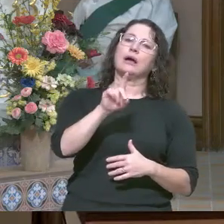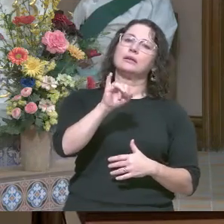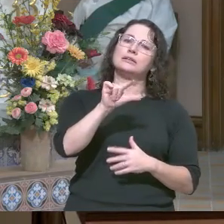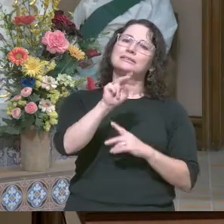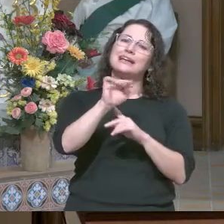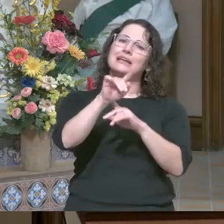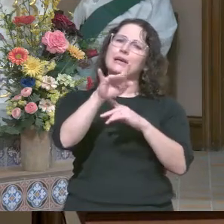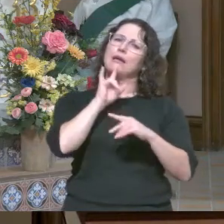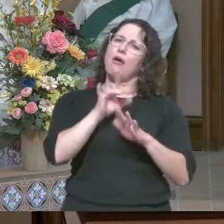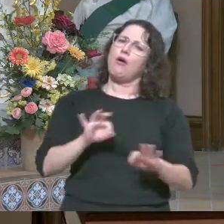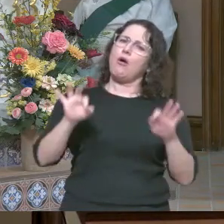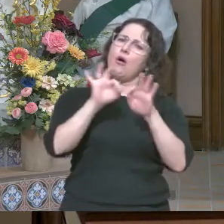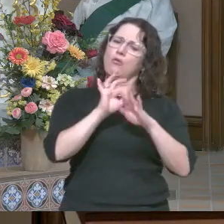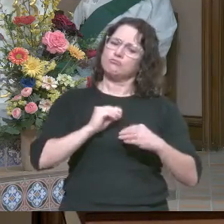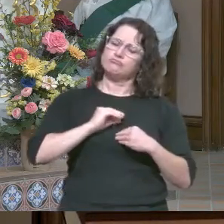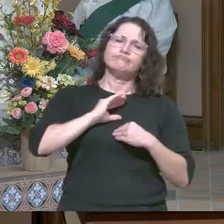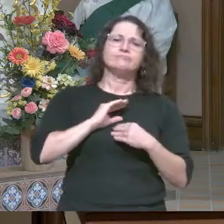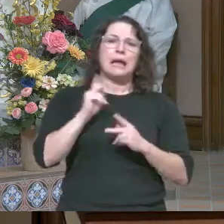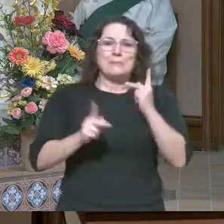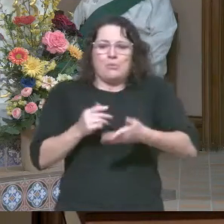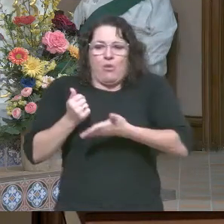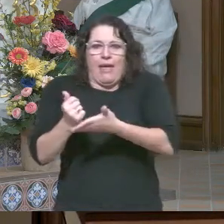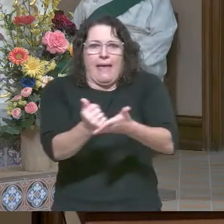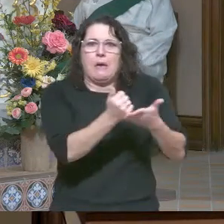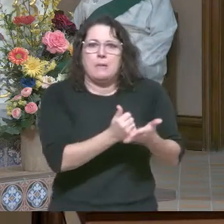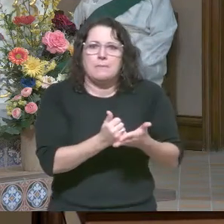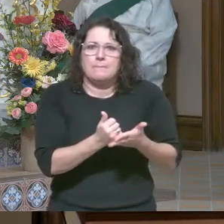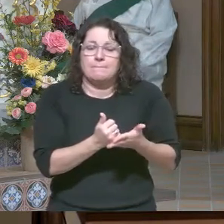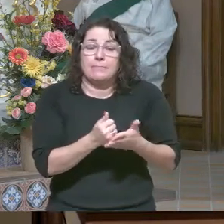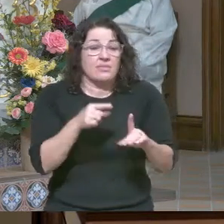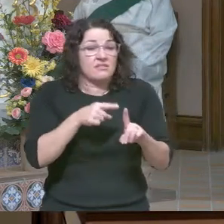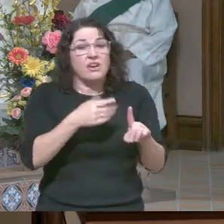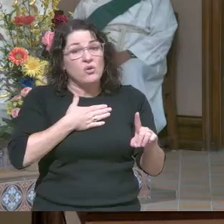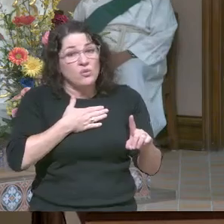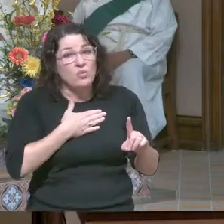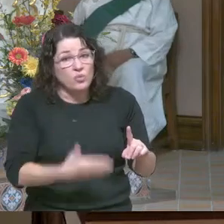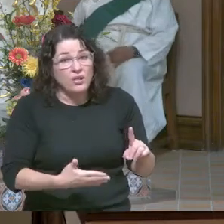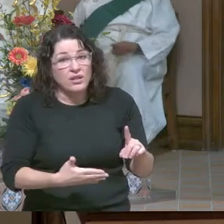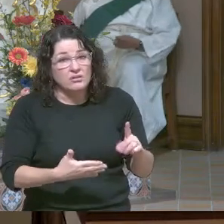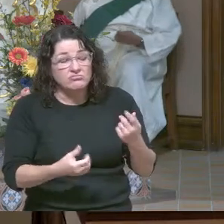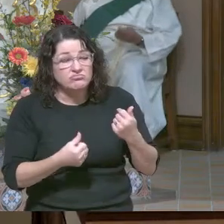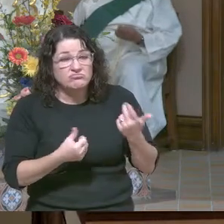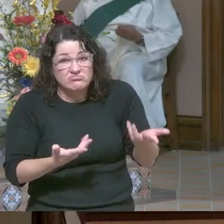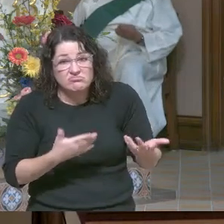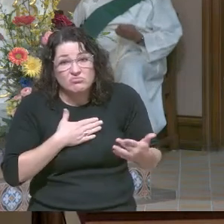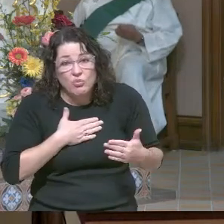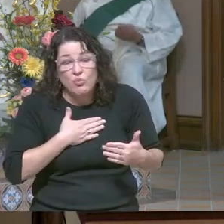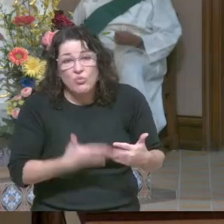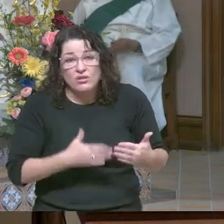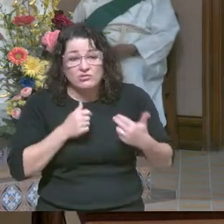began to help. And many put their lives in harm's way.